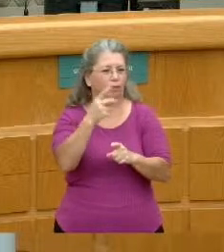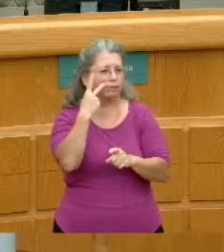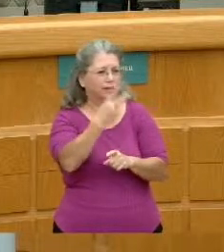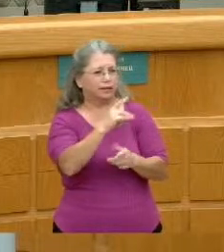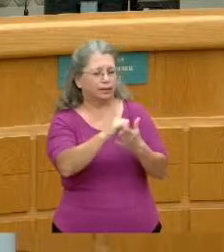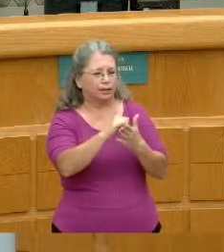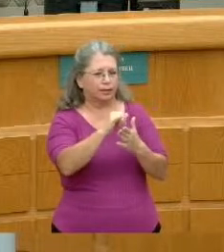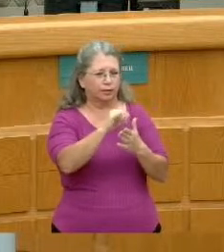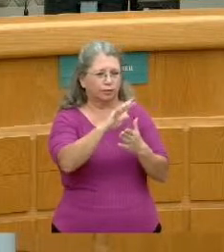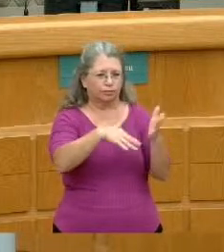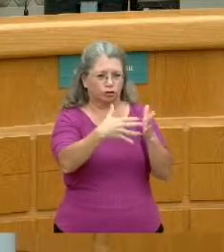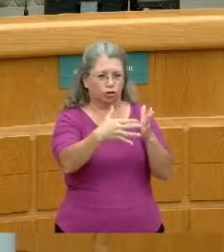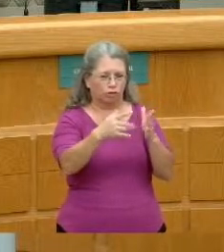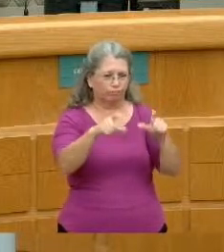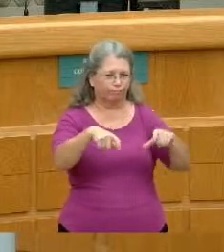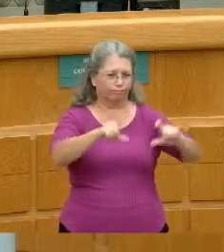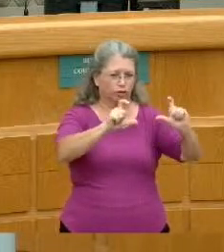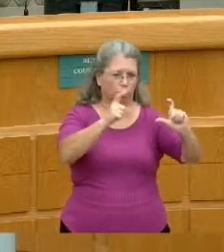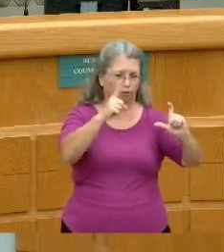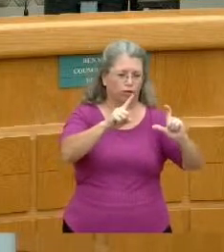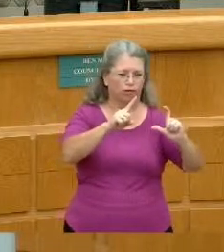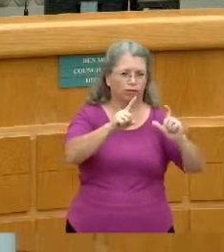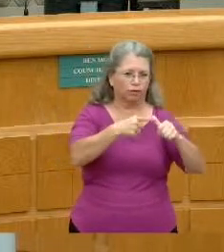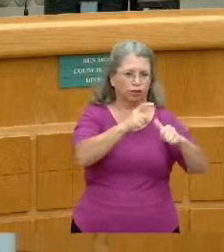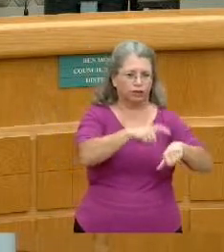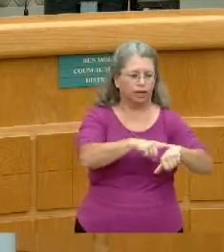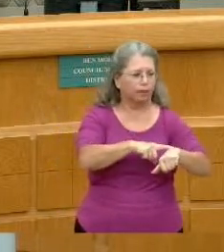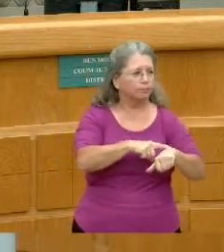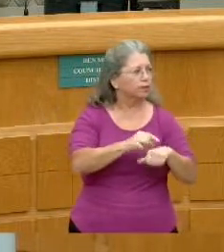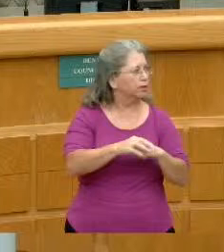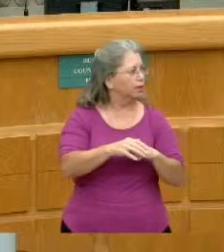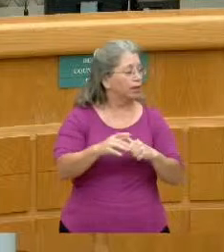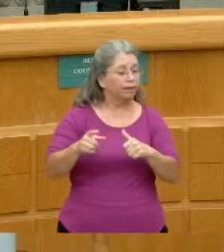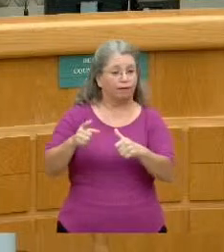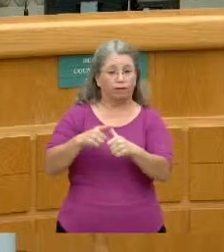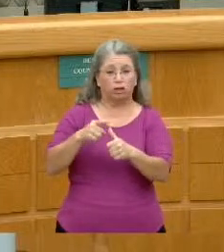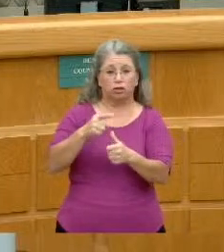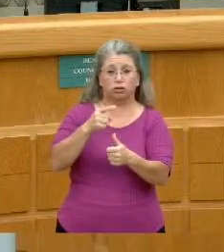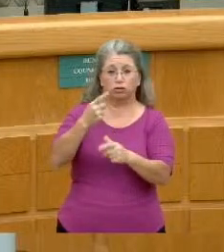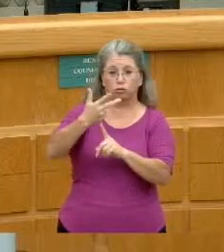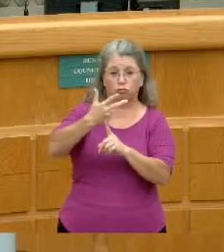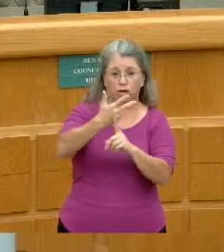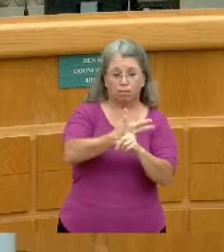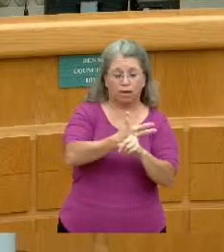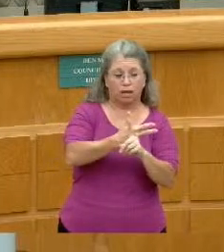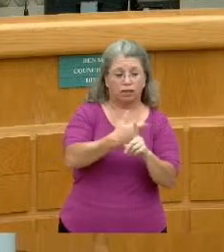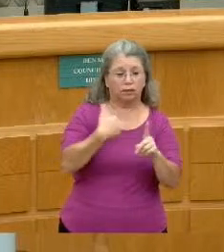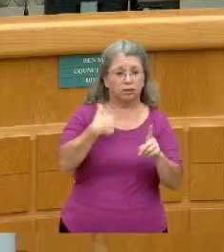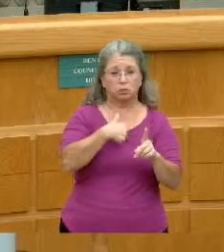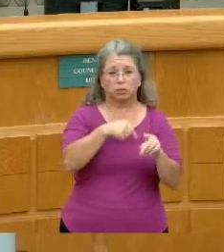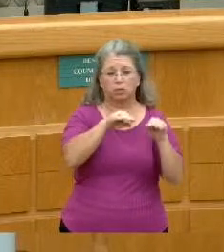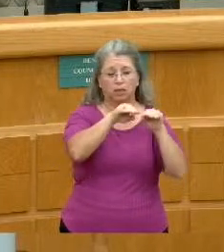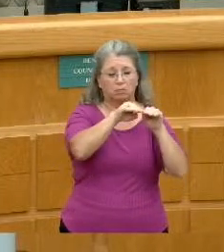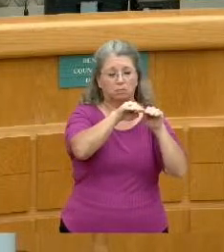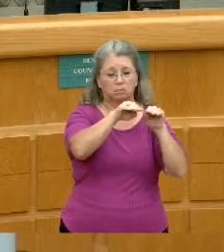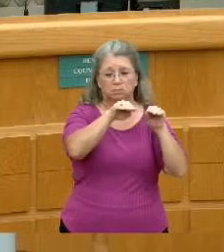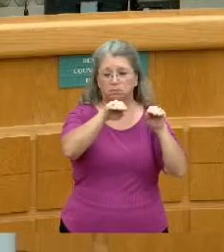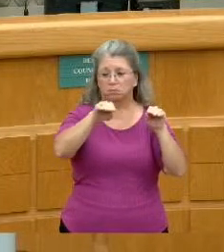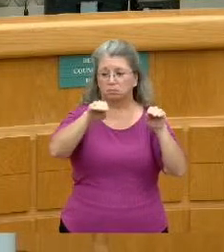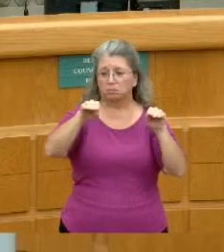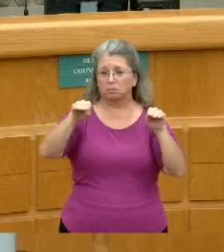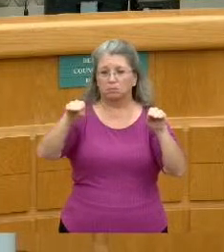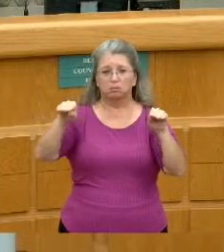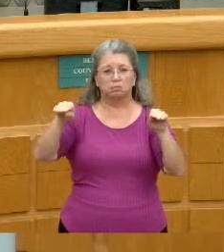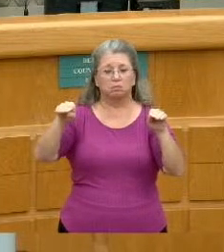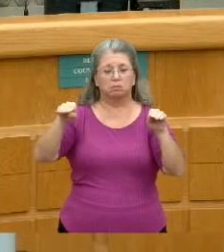3 months as we tracked this, especially here, there were pretty stable, right, in the number of deaths. For the first 3